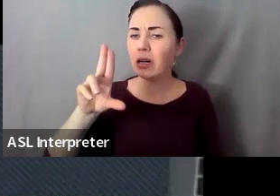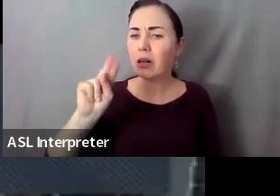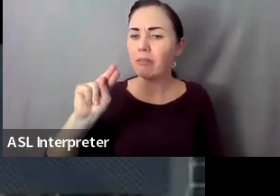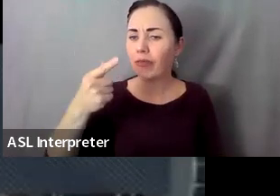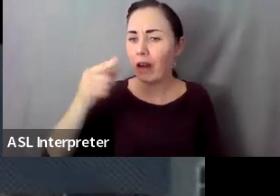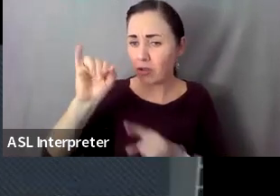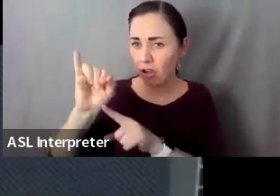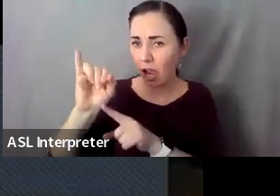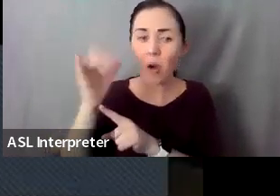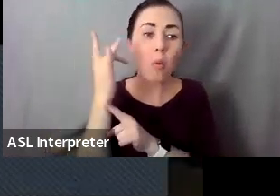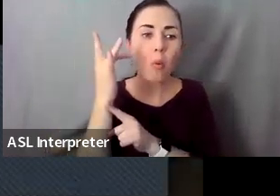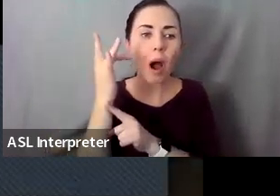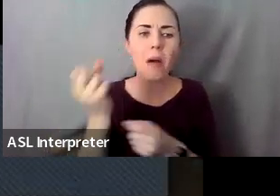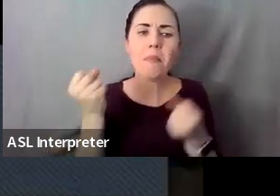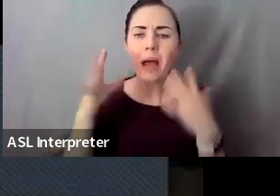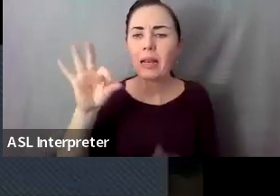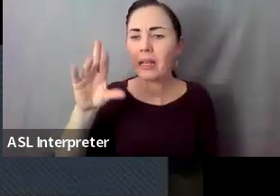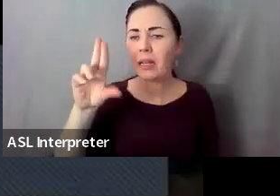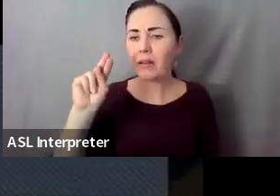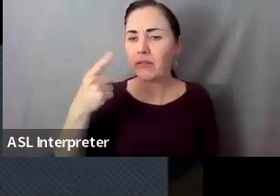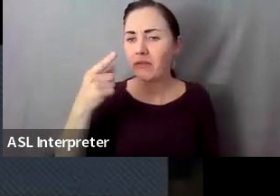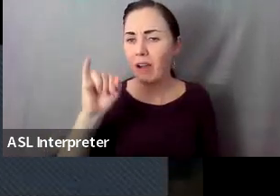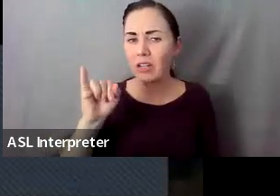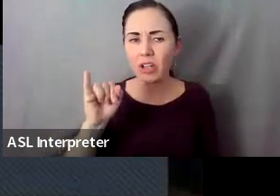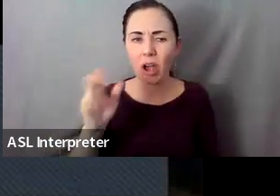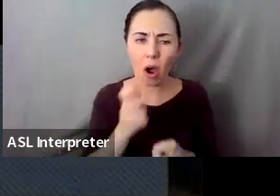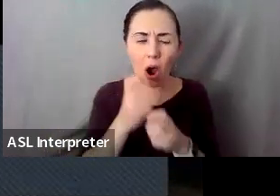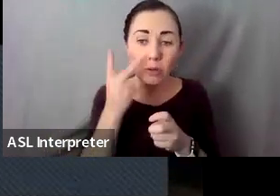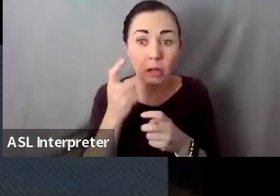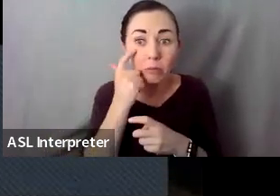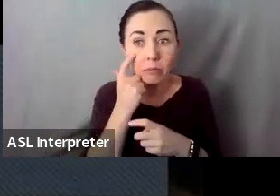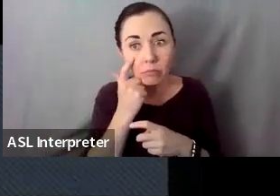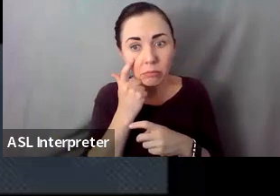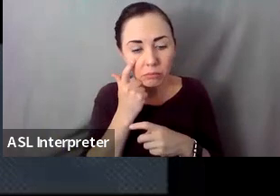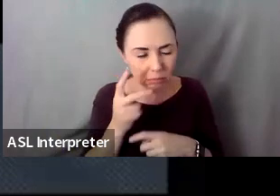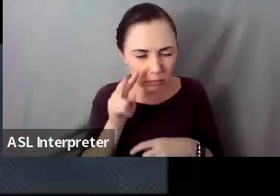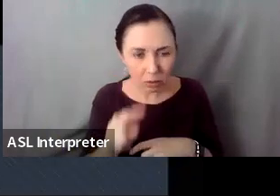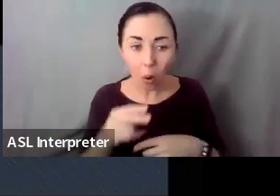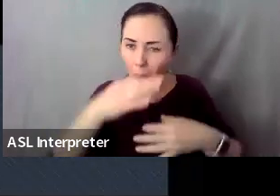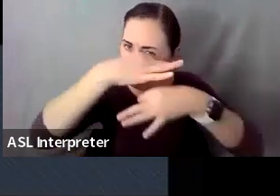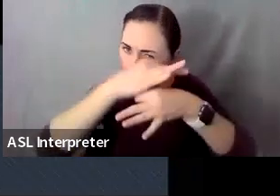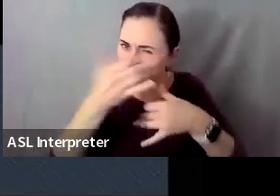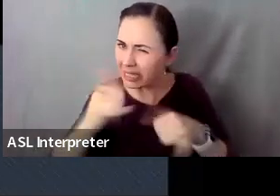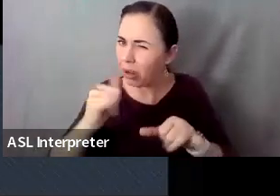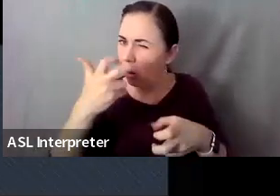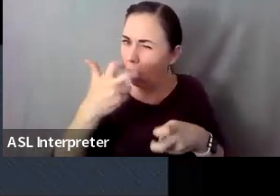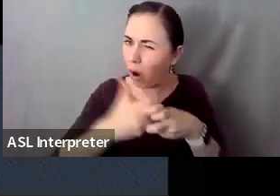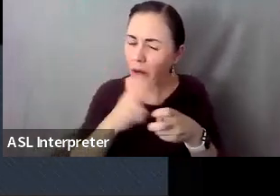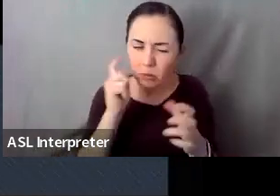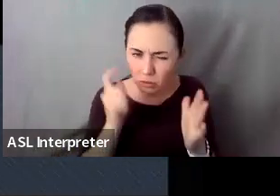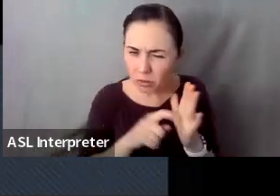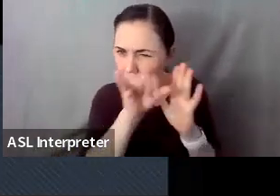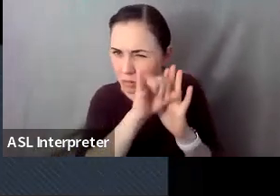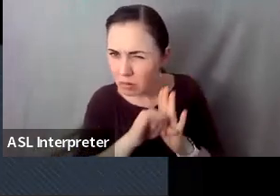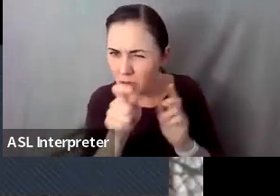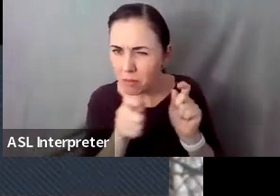fungi are very, very hard to see with our naked eye or with even a microscope, and it's very hard to identify them. So that's what I use the DNA to do.